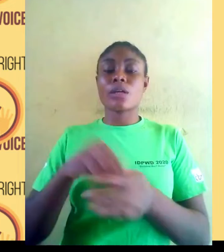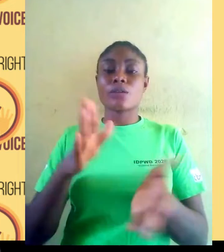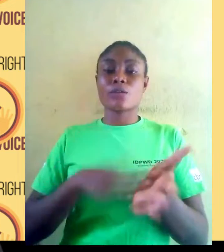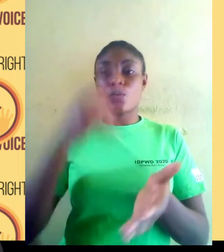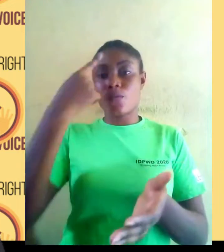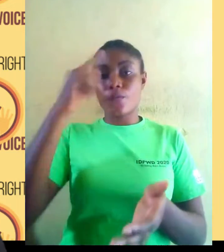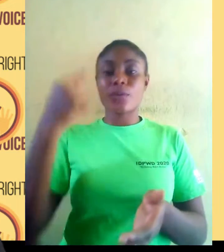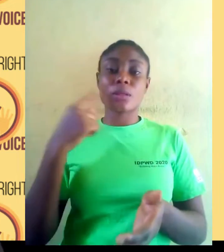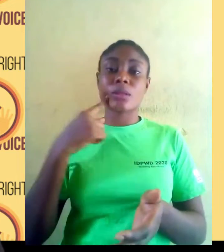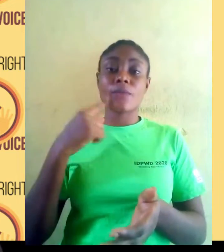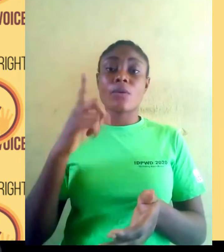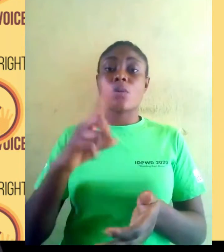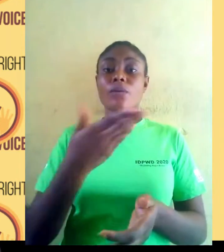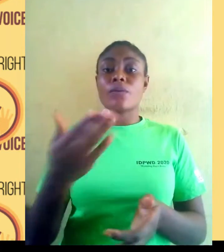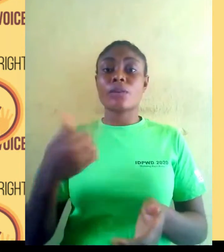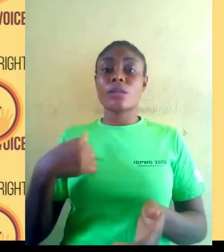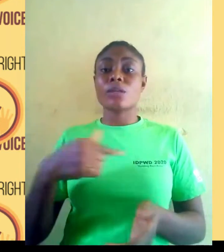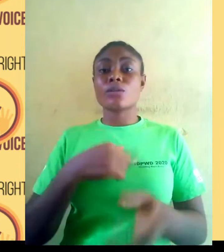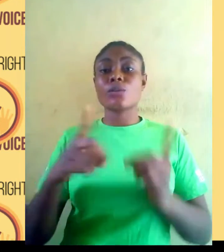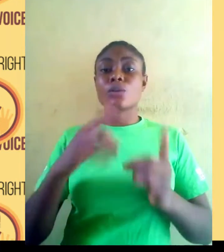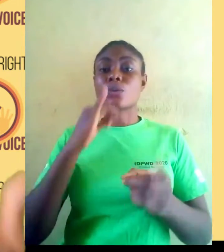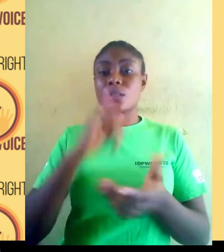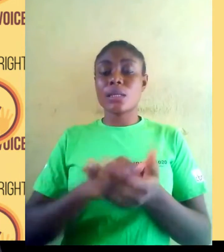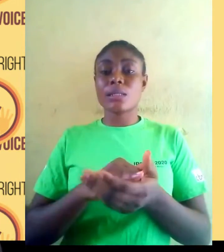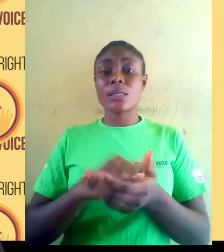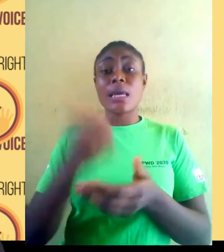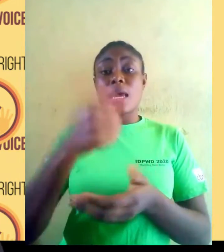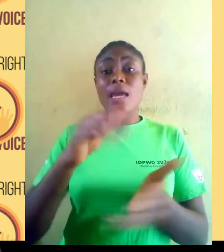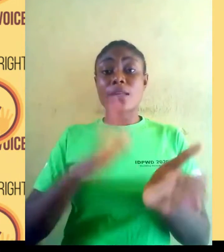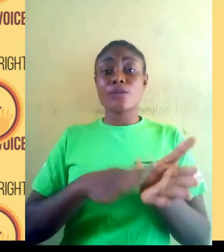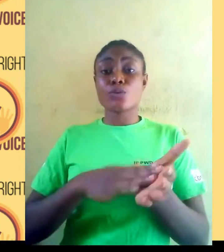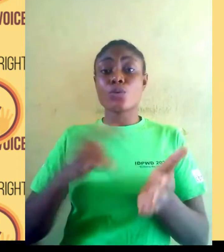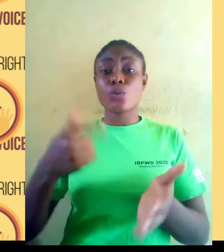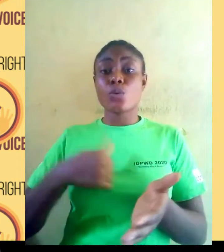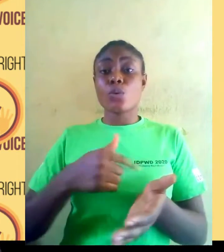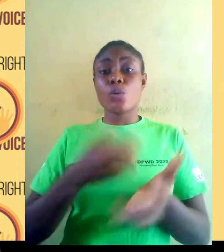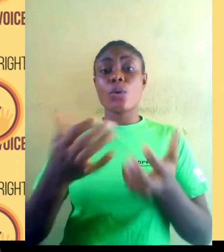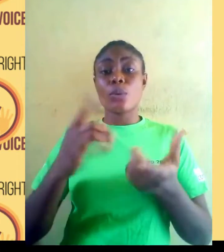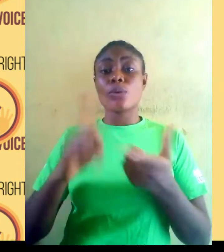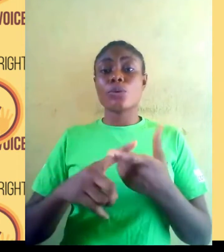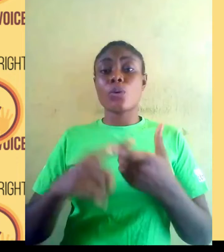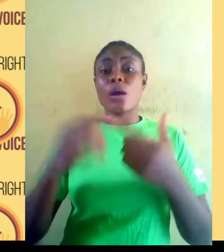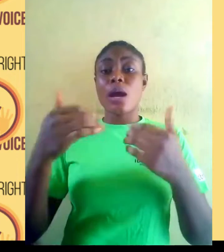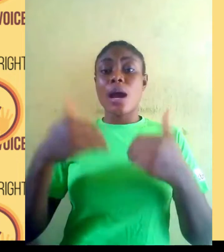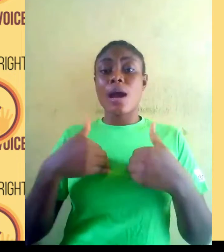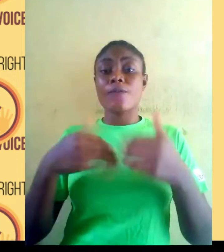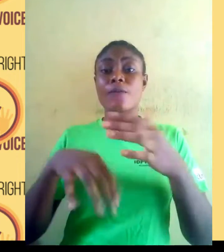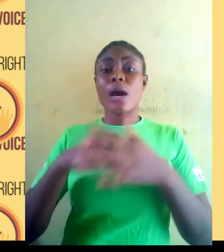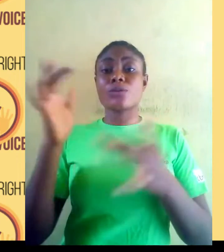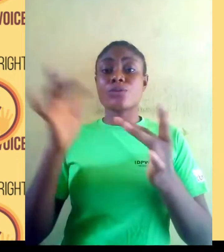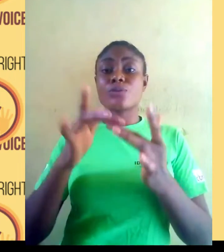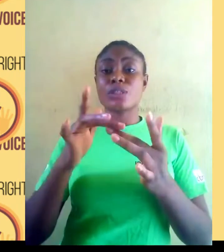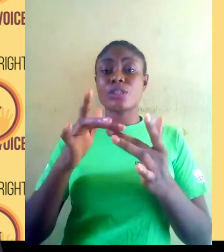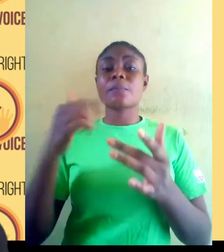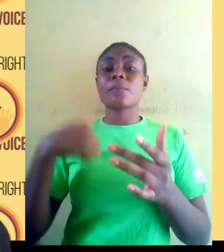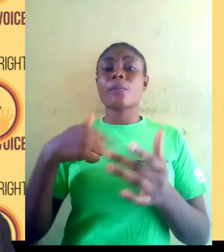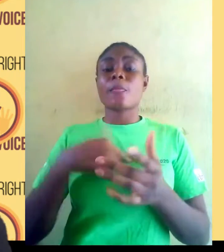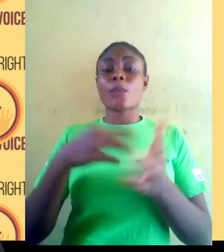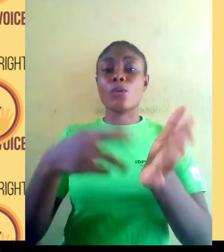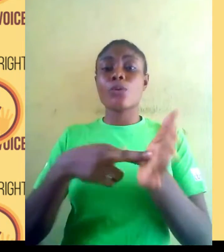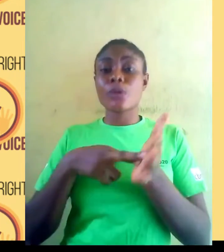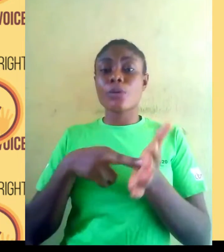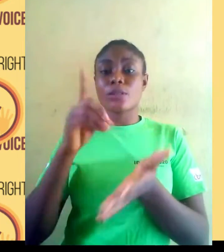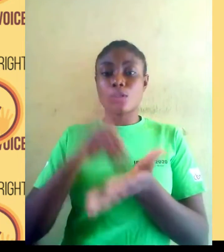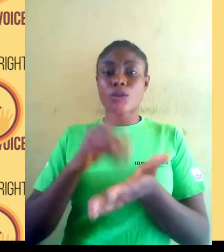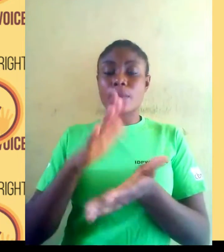we used to do was, any school that wanted to have an outreach in, we would request their documentation. We would